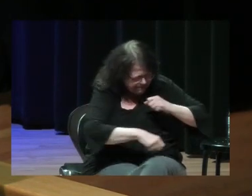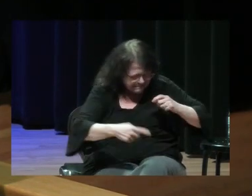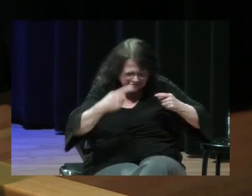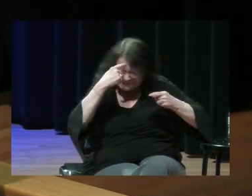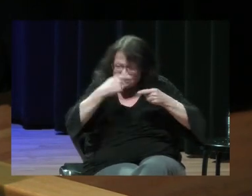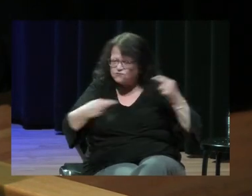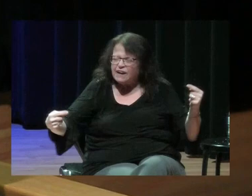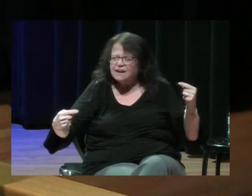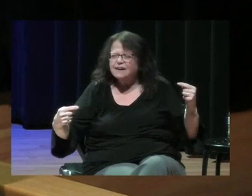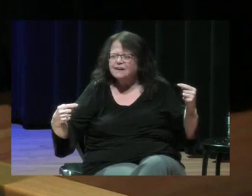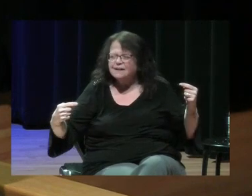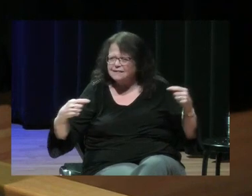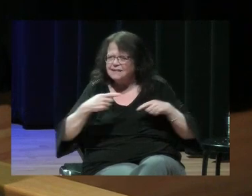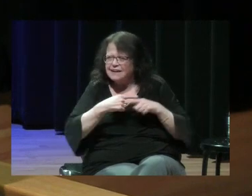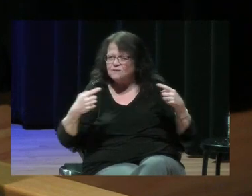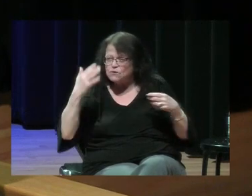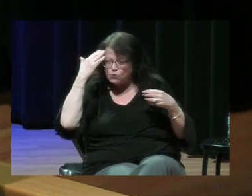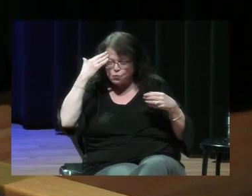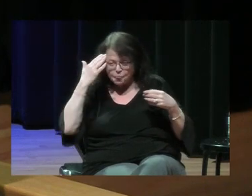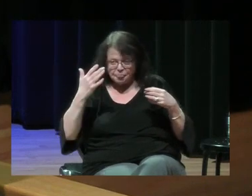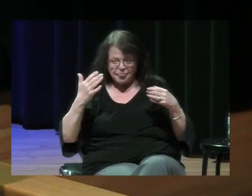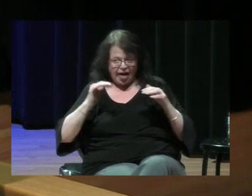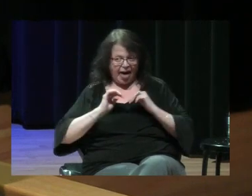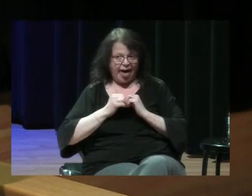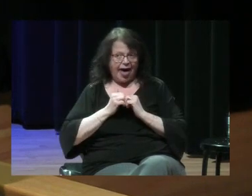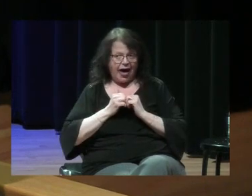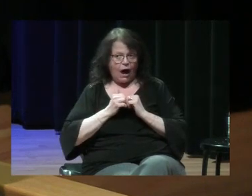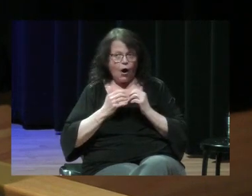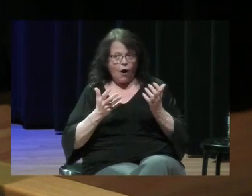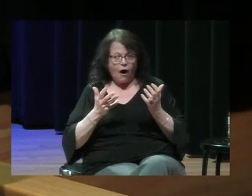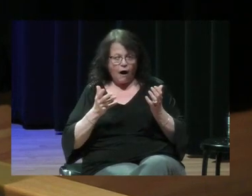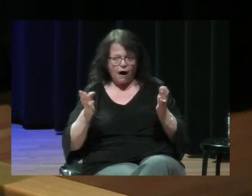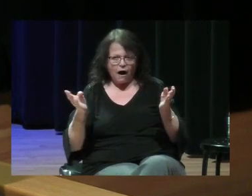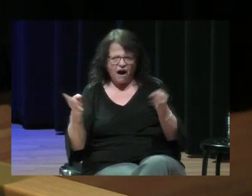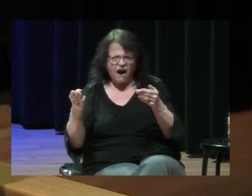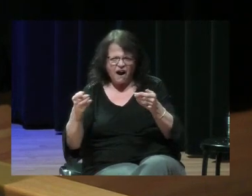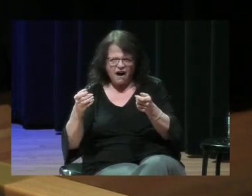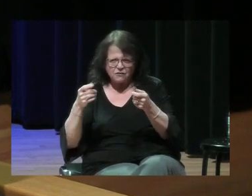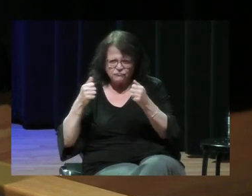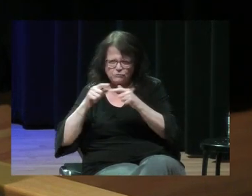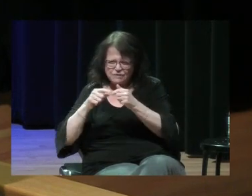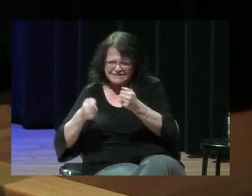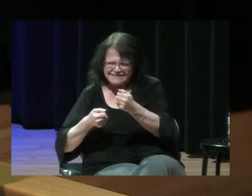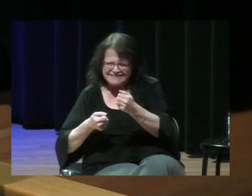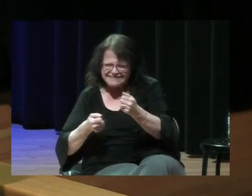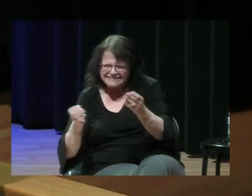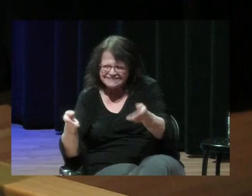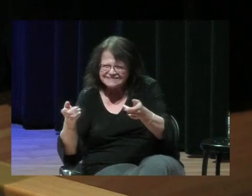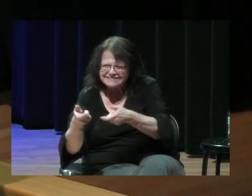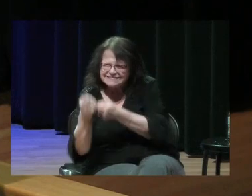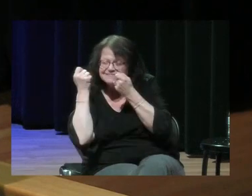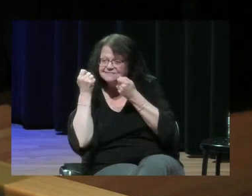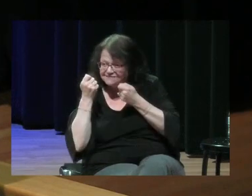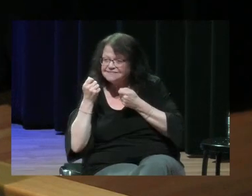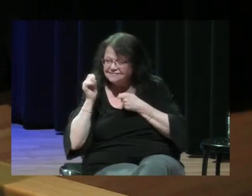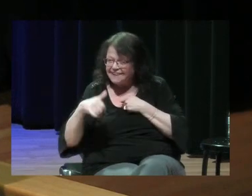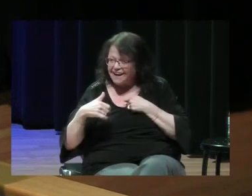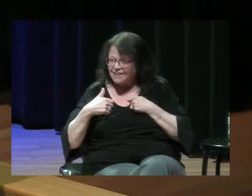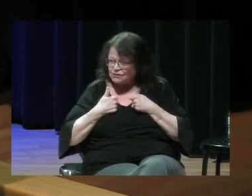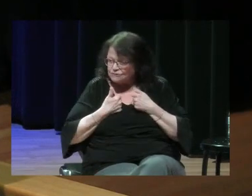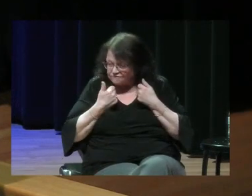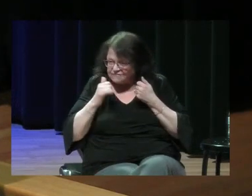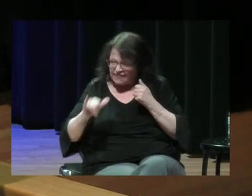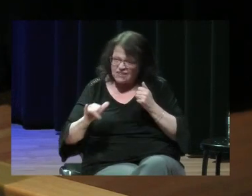name of the game is persuasion? That's the name of the game, is we're trying to persuade each other. We're trying to work on each other. And I think the